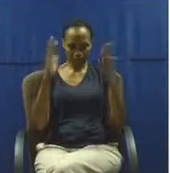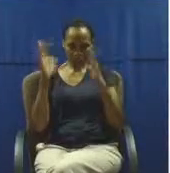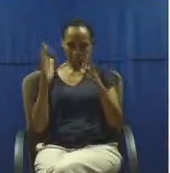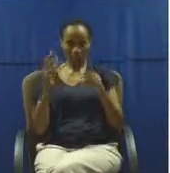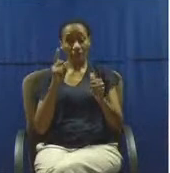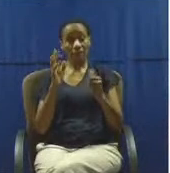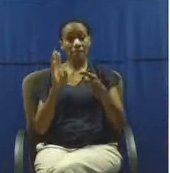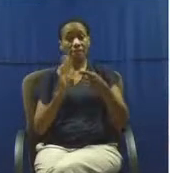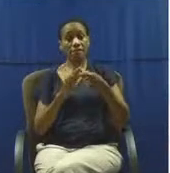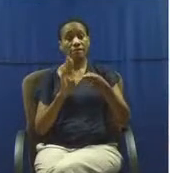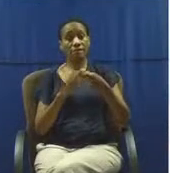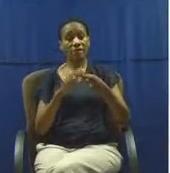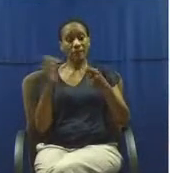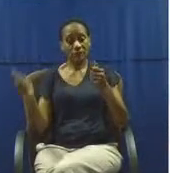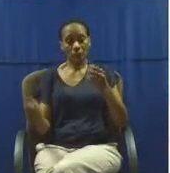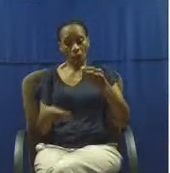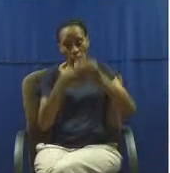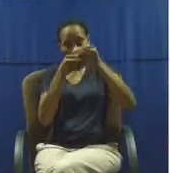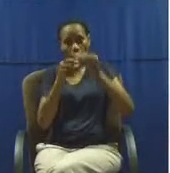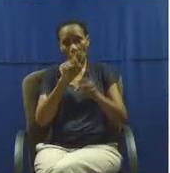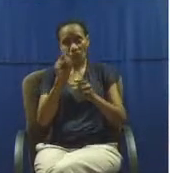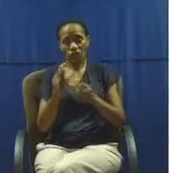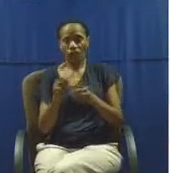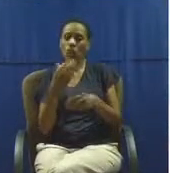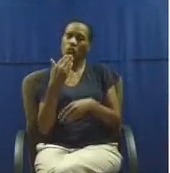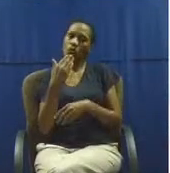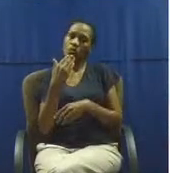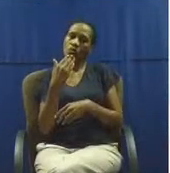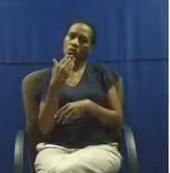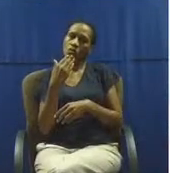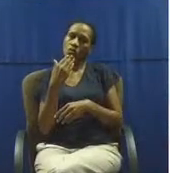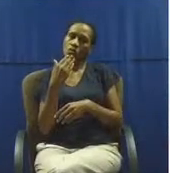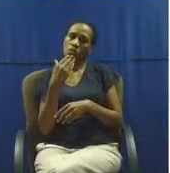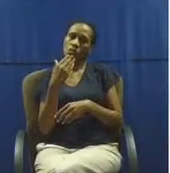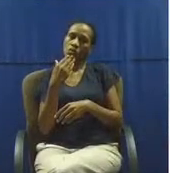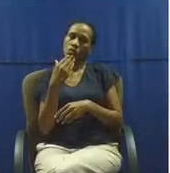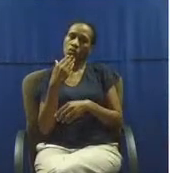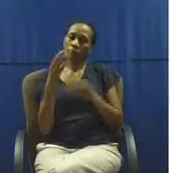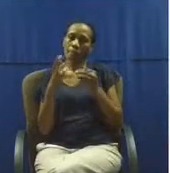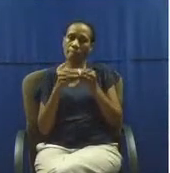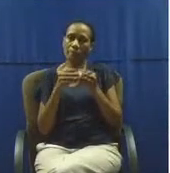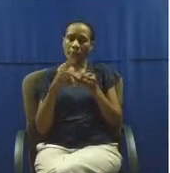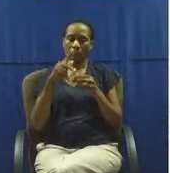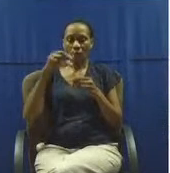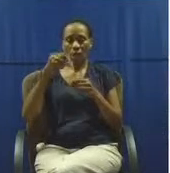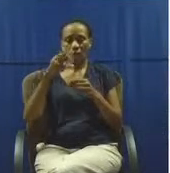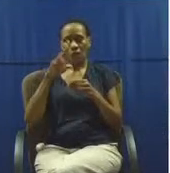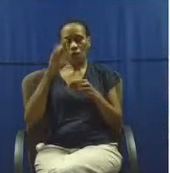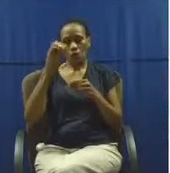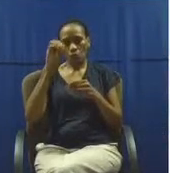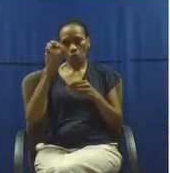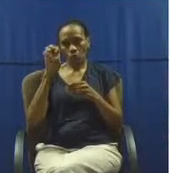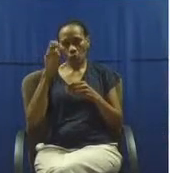first supplementary question will be asked by the Honorable P.J. Groenewald.